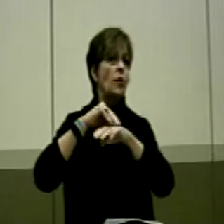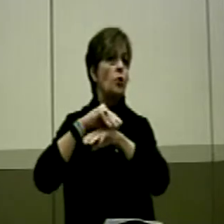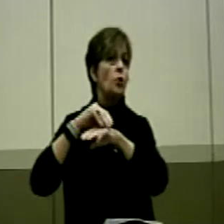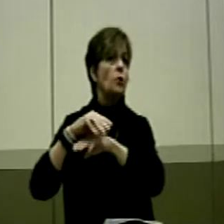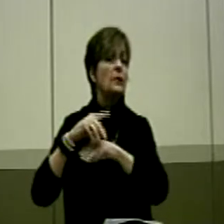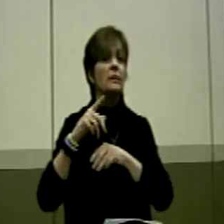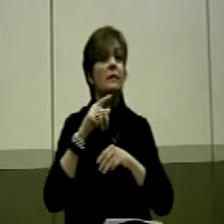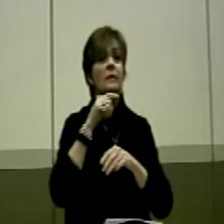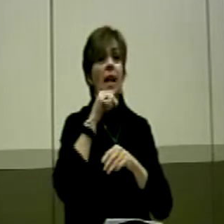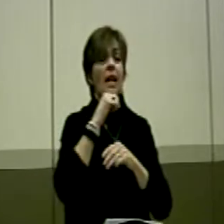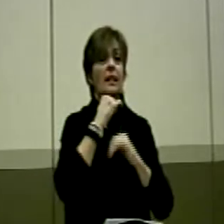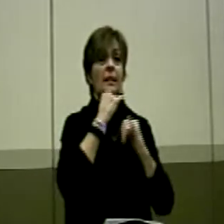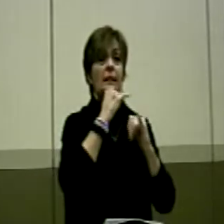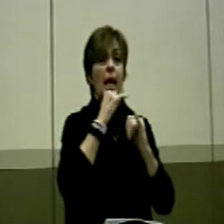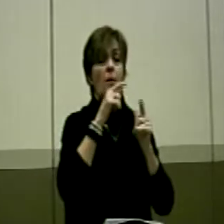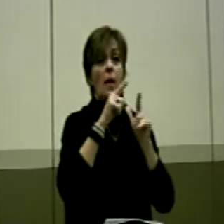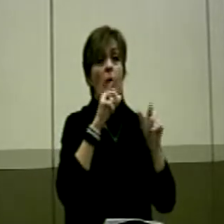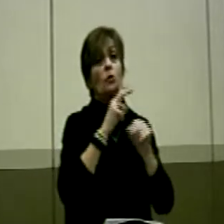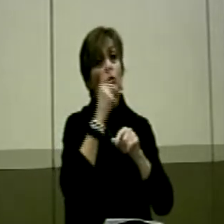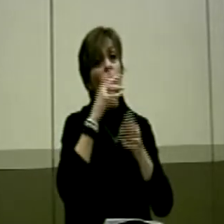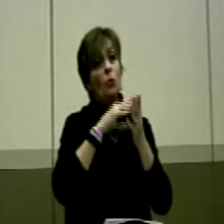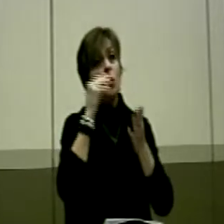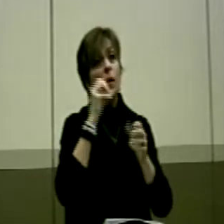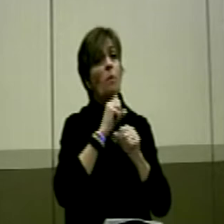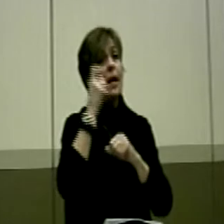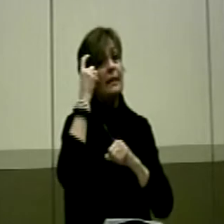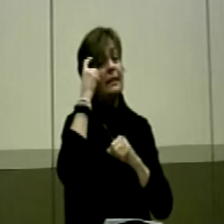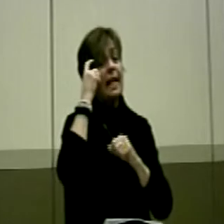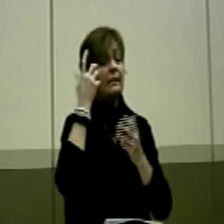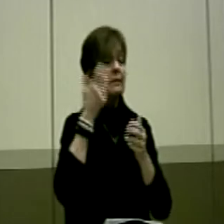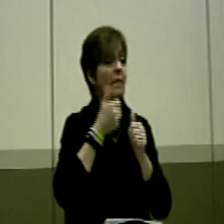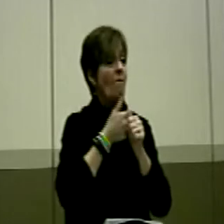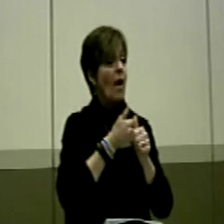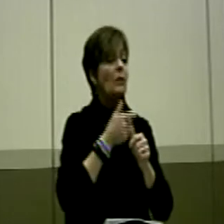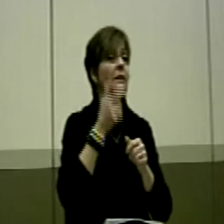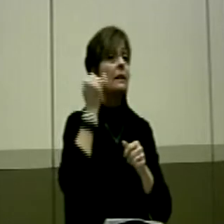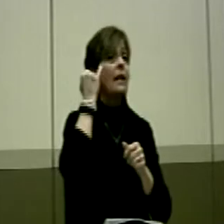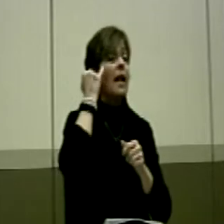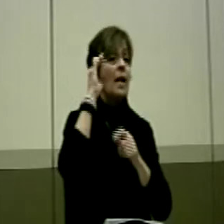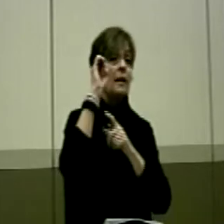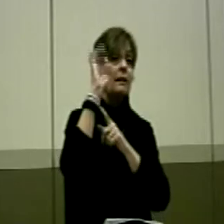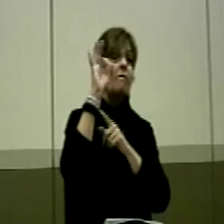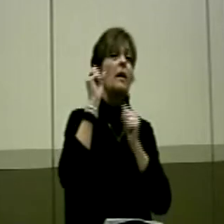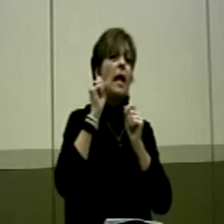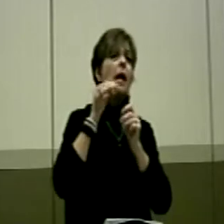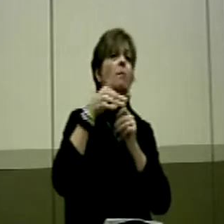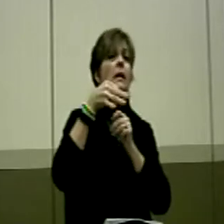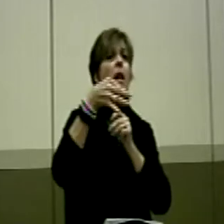kind of follows in the same line. That executive functioning can be delayed. And there's